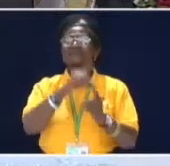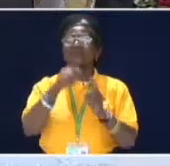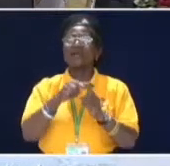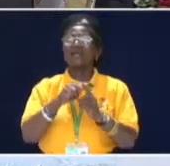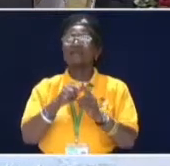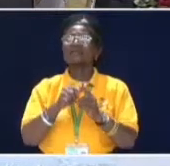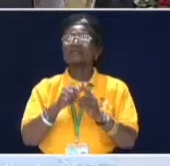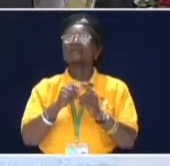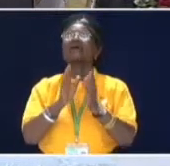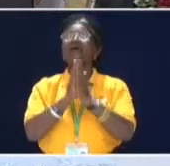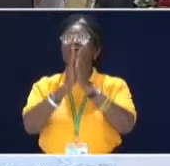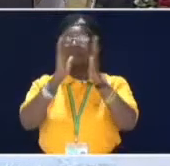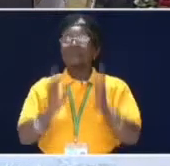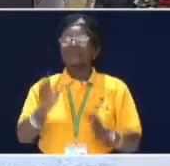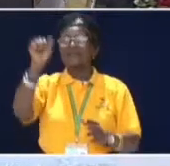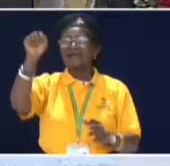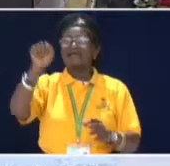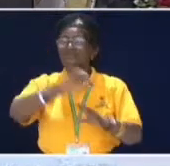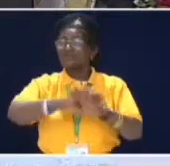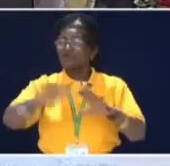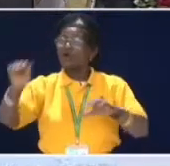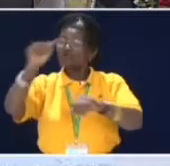prayers don't work,